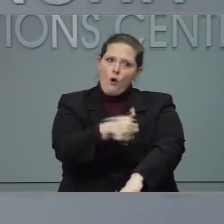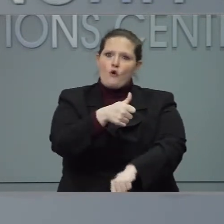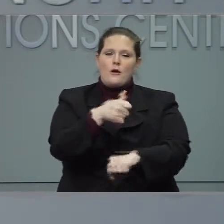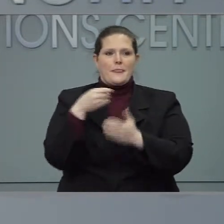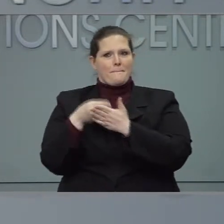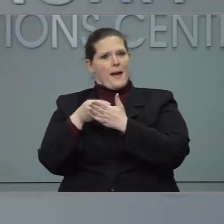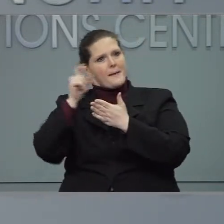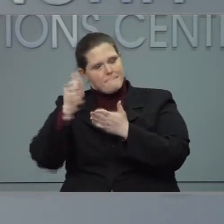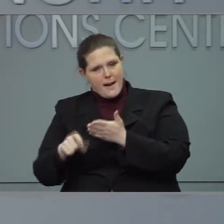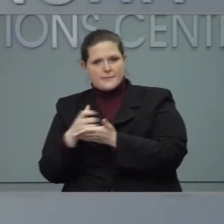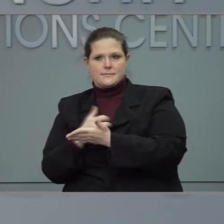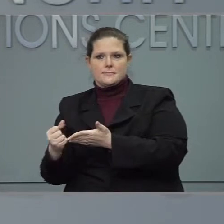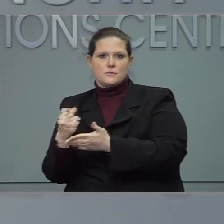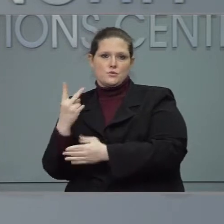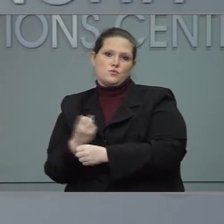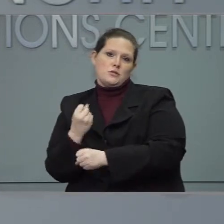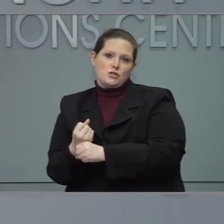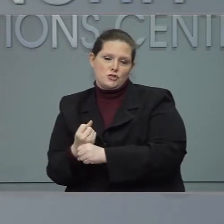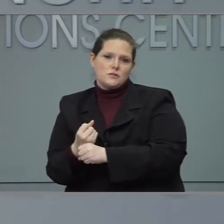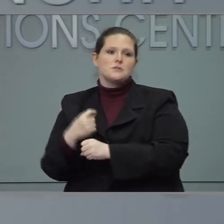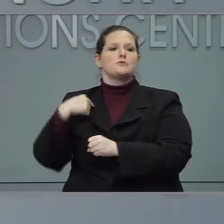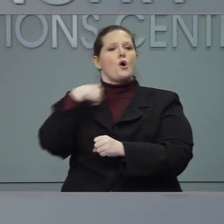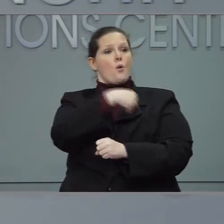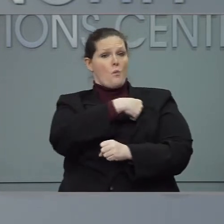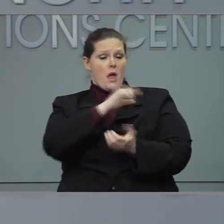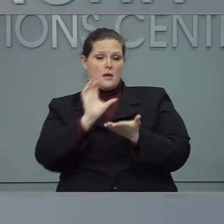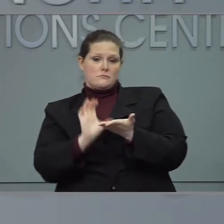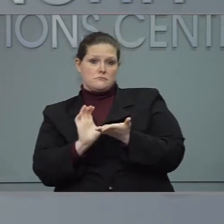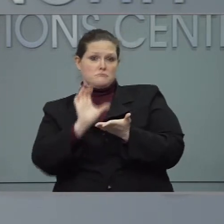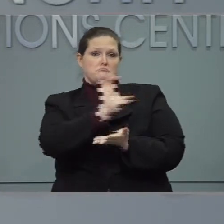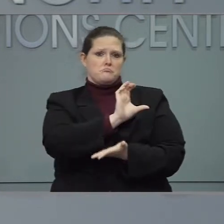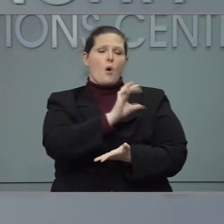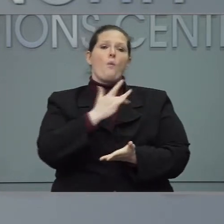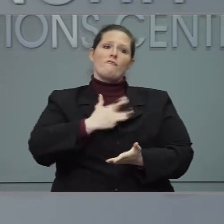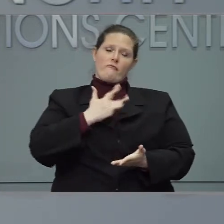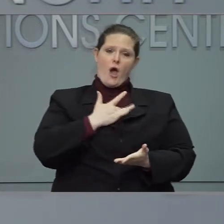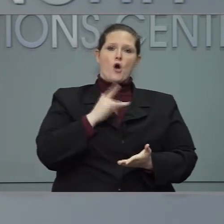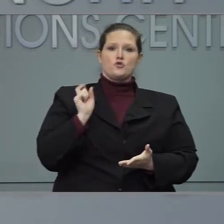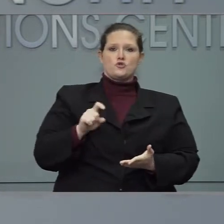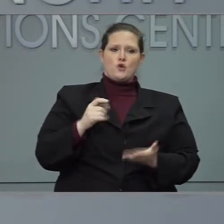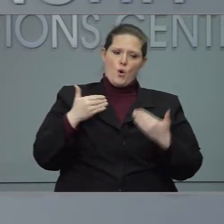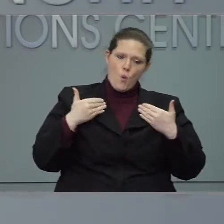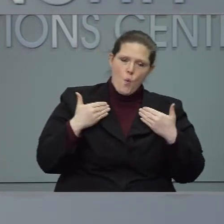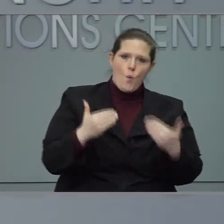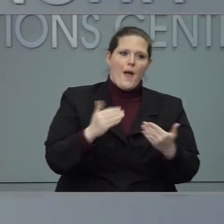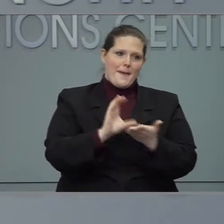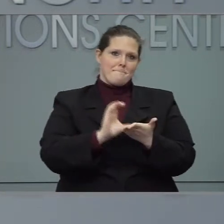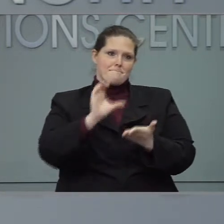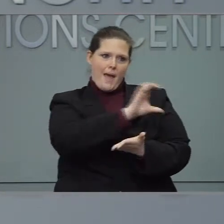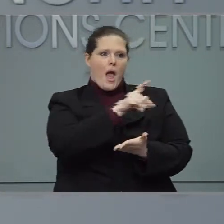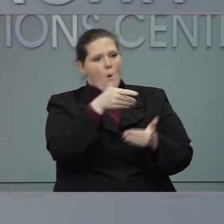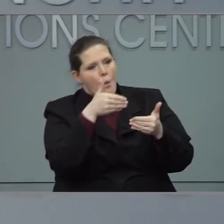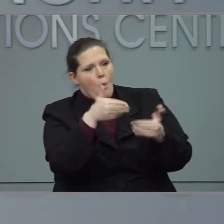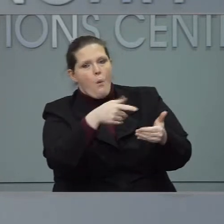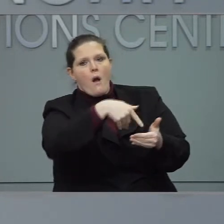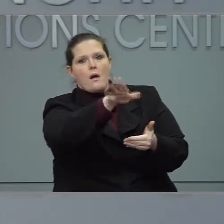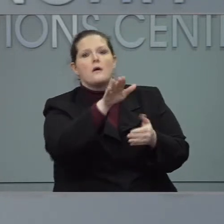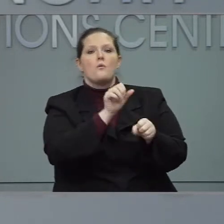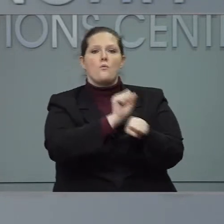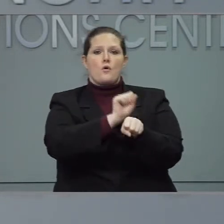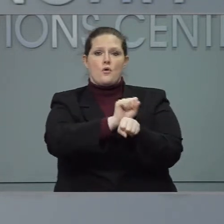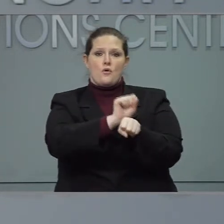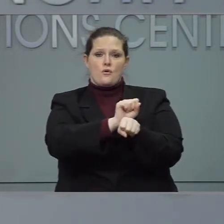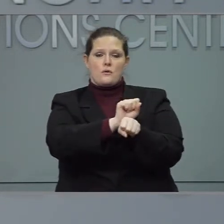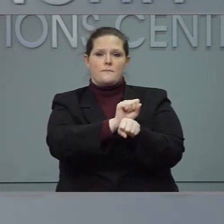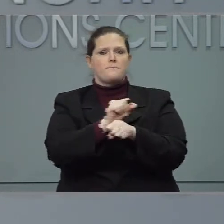we've provided that money and agree that we ought to pay that money up front. But the best long-term way to secure